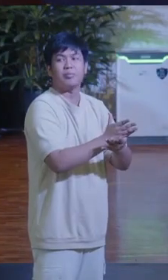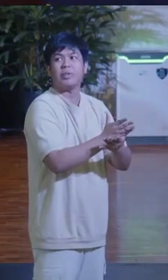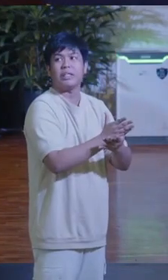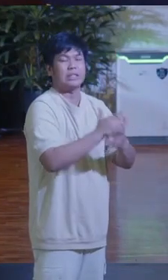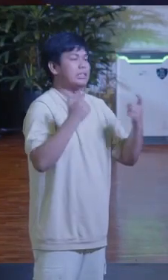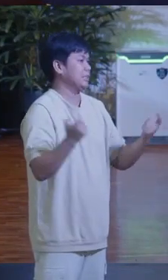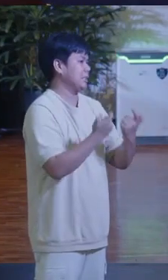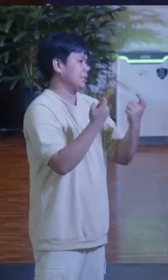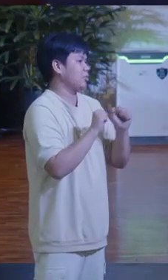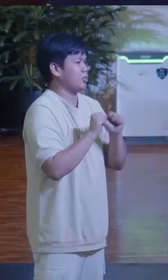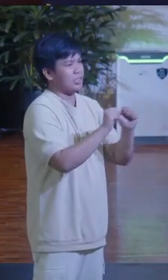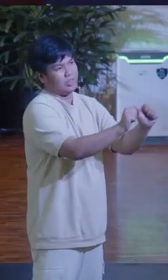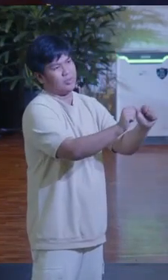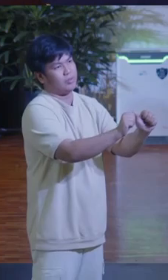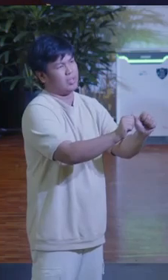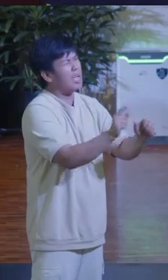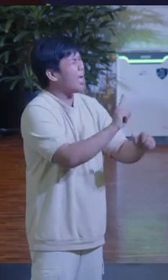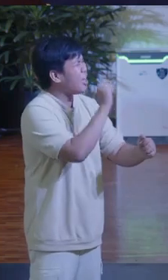of the flesh.